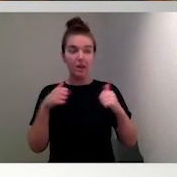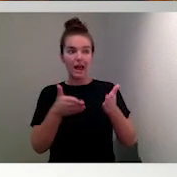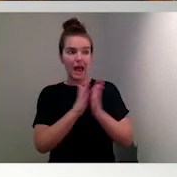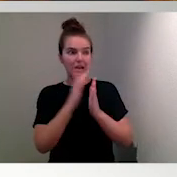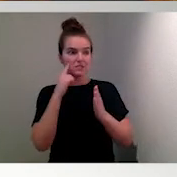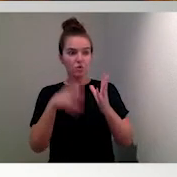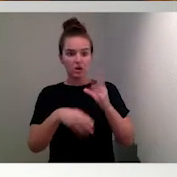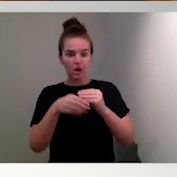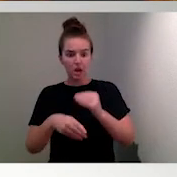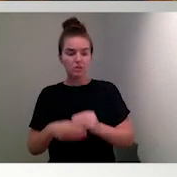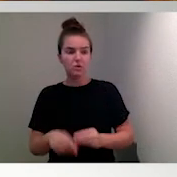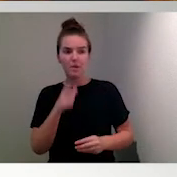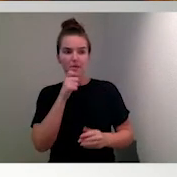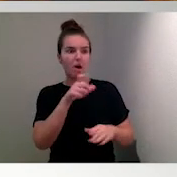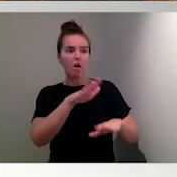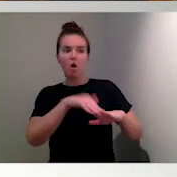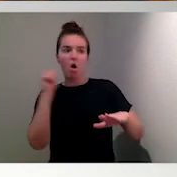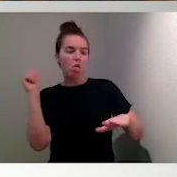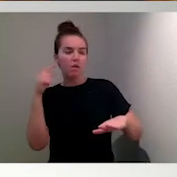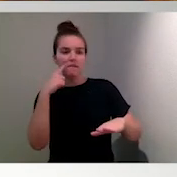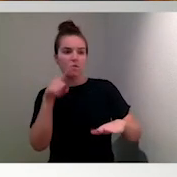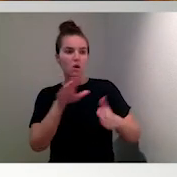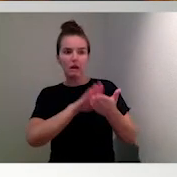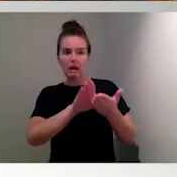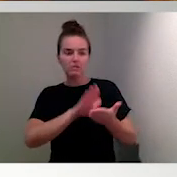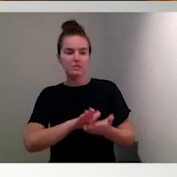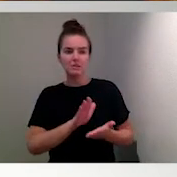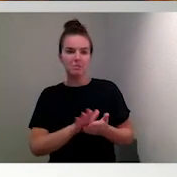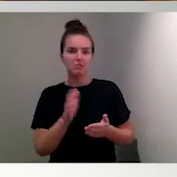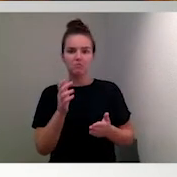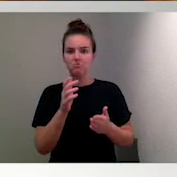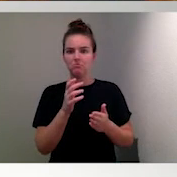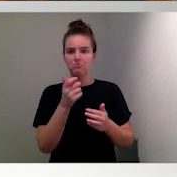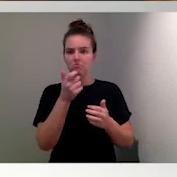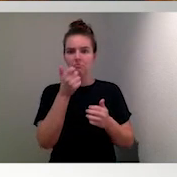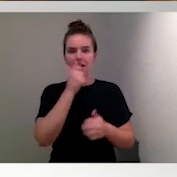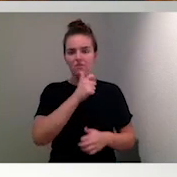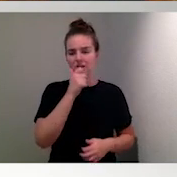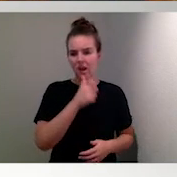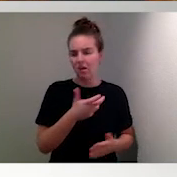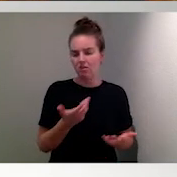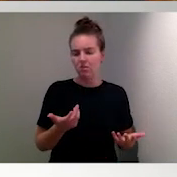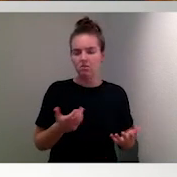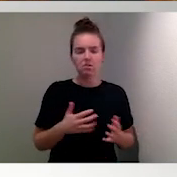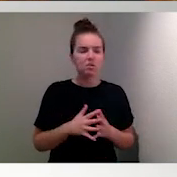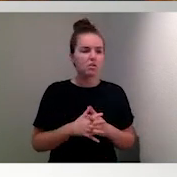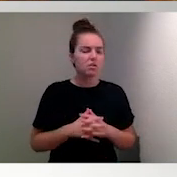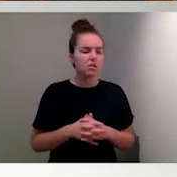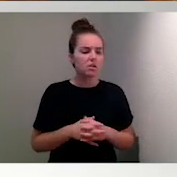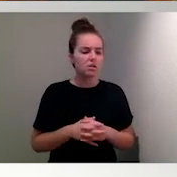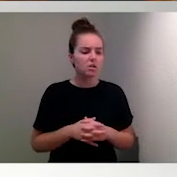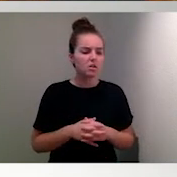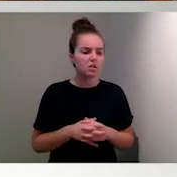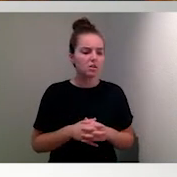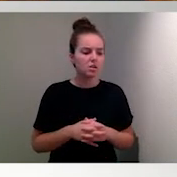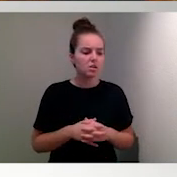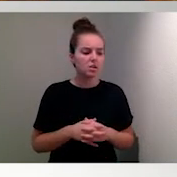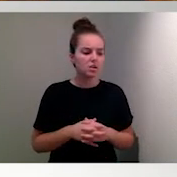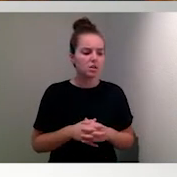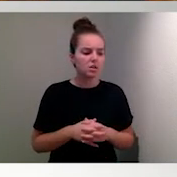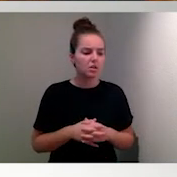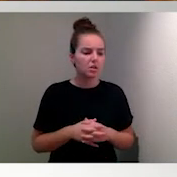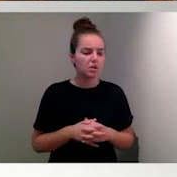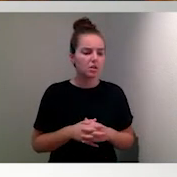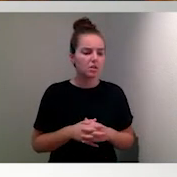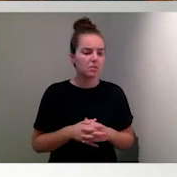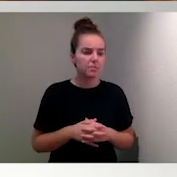the linens. I don't care, I'll change it myself, it doesn't matter to me, I can get home. I get up, Yeah. in 10 minutes, quick change linens, they're already there. That